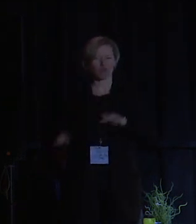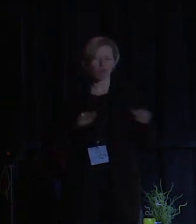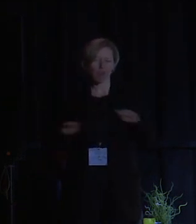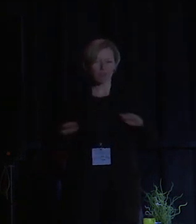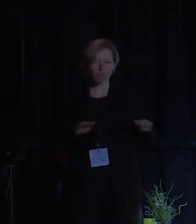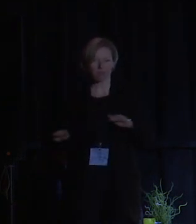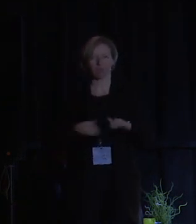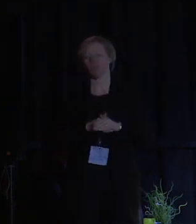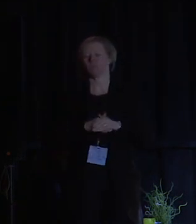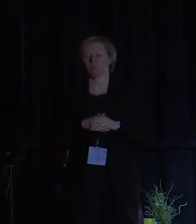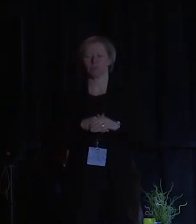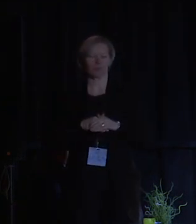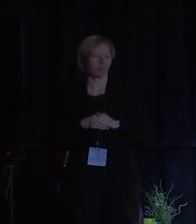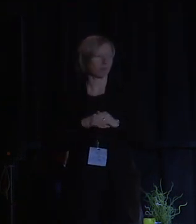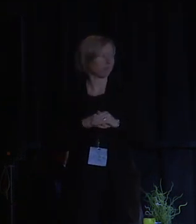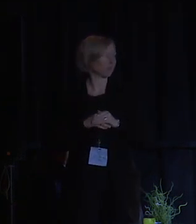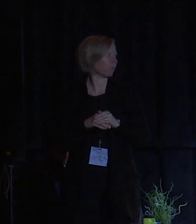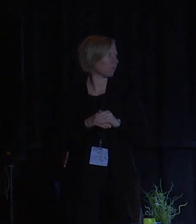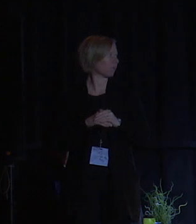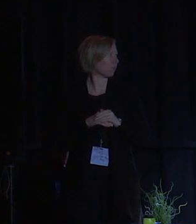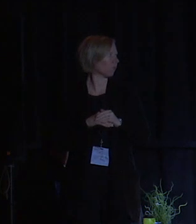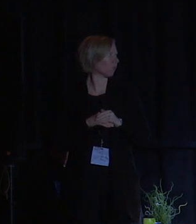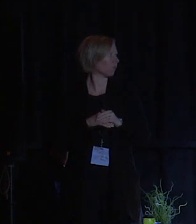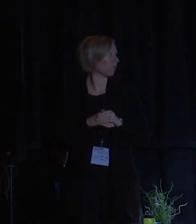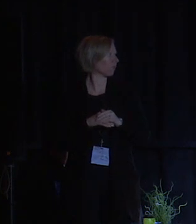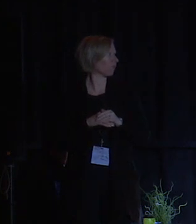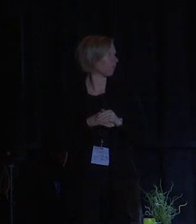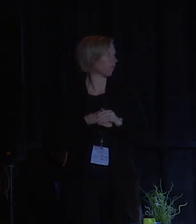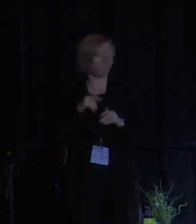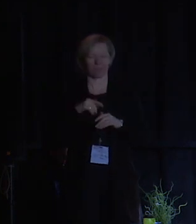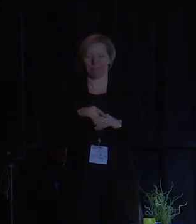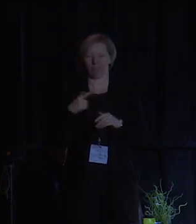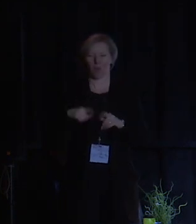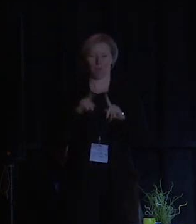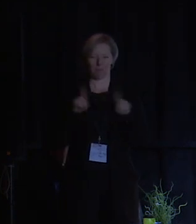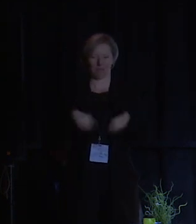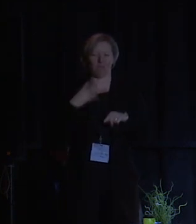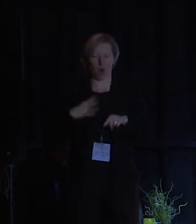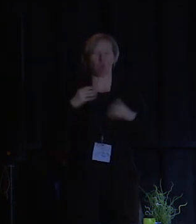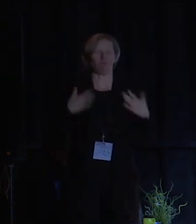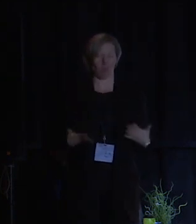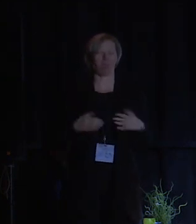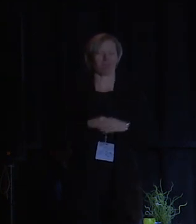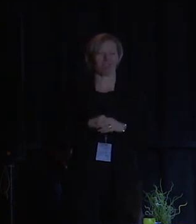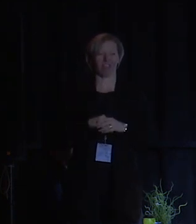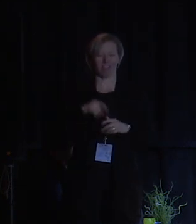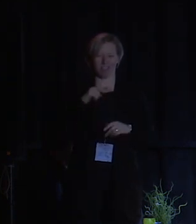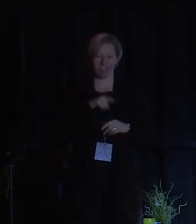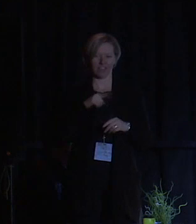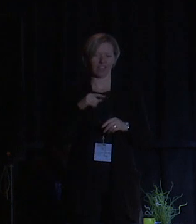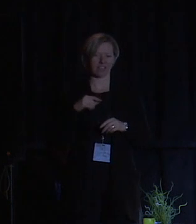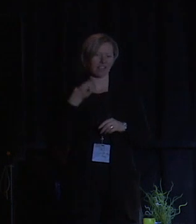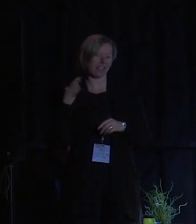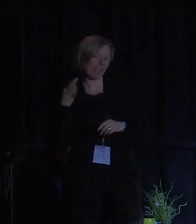landscape, and its legacy. Picture four. Yeah, good. This teaser campaign also